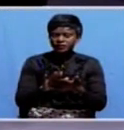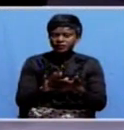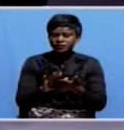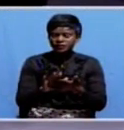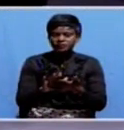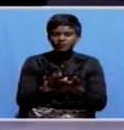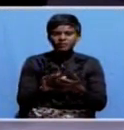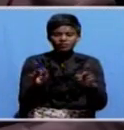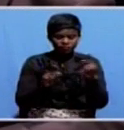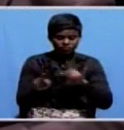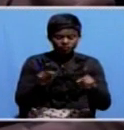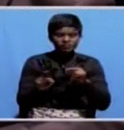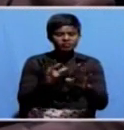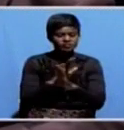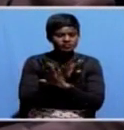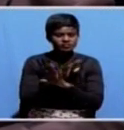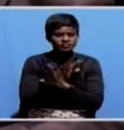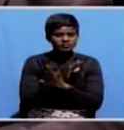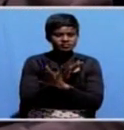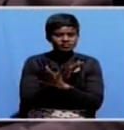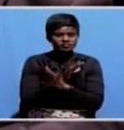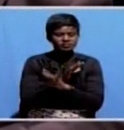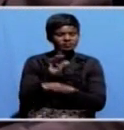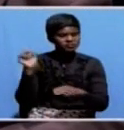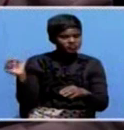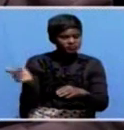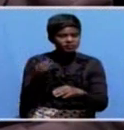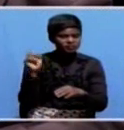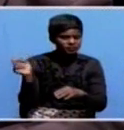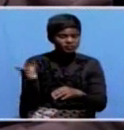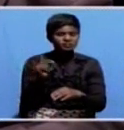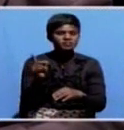Zambian people have always been just.